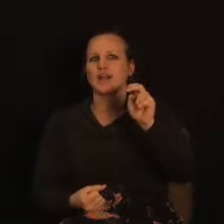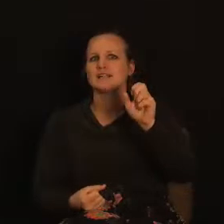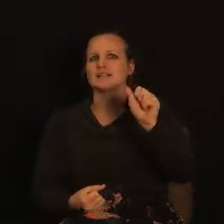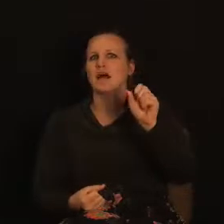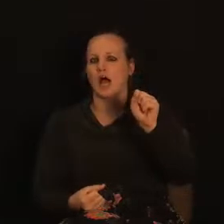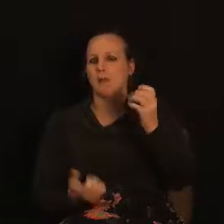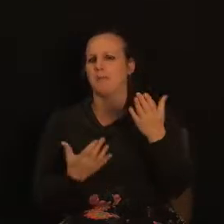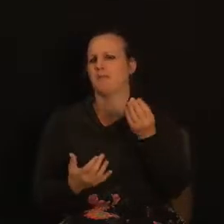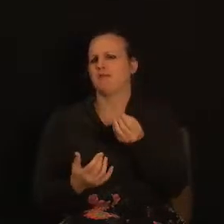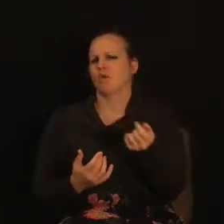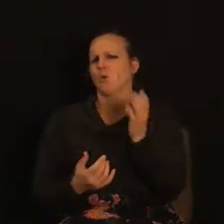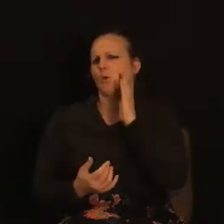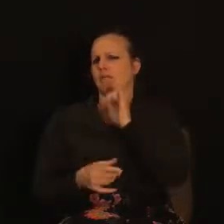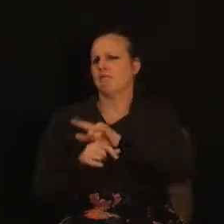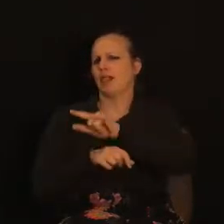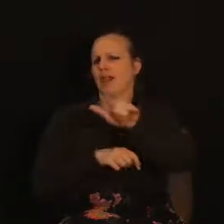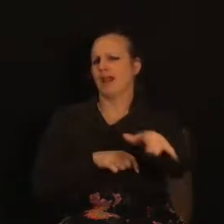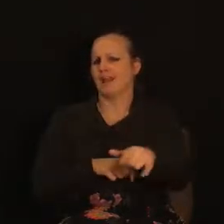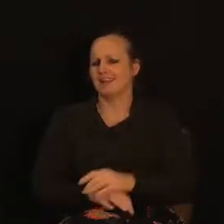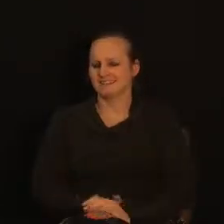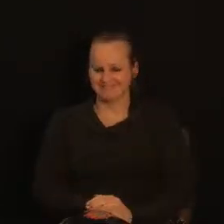Right? But we'd be going down there.